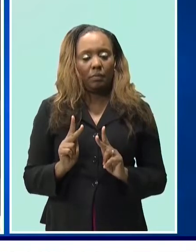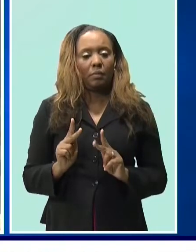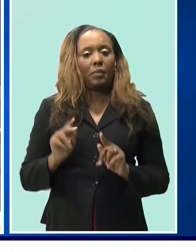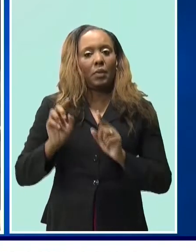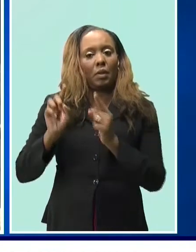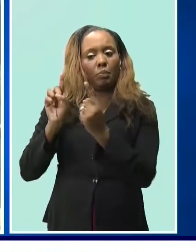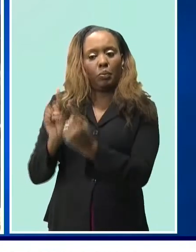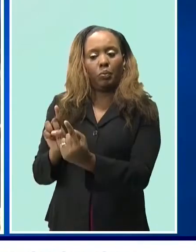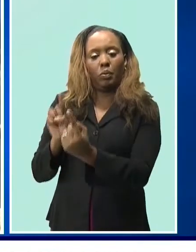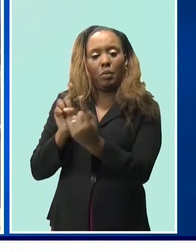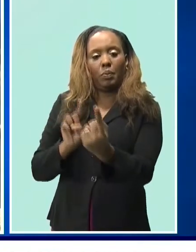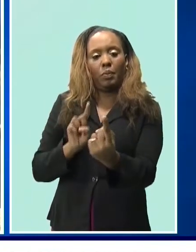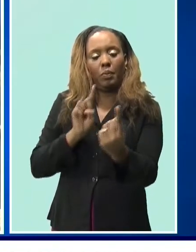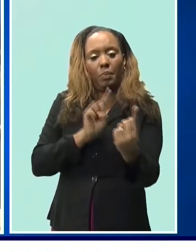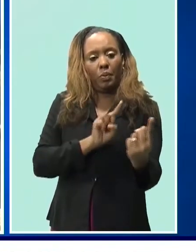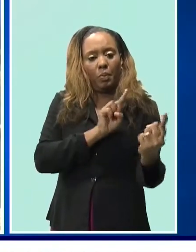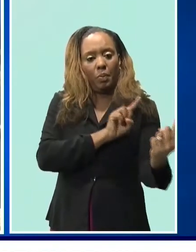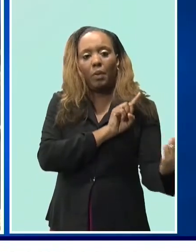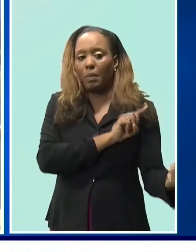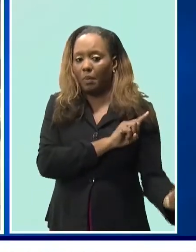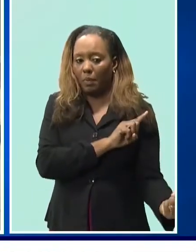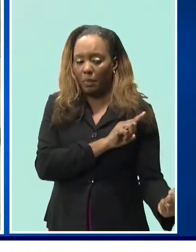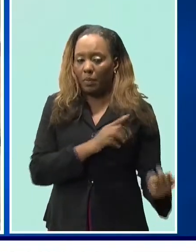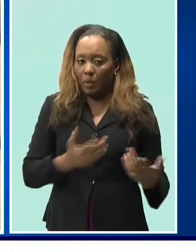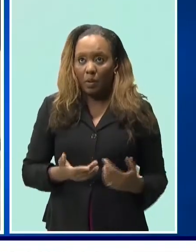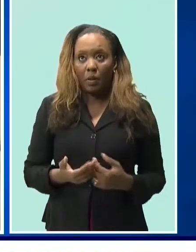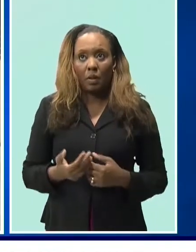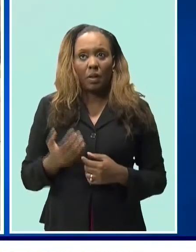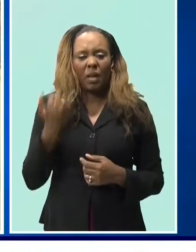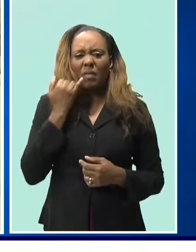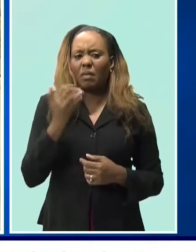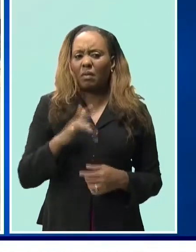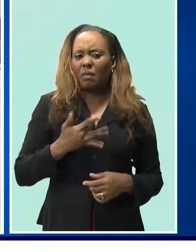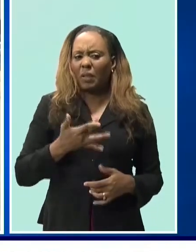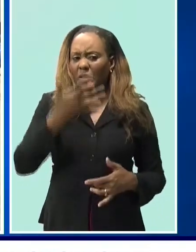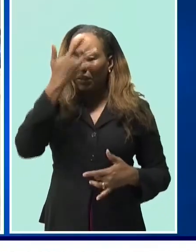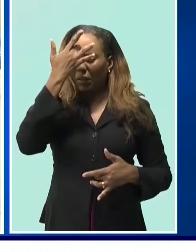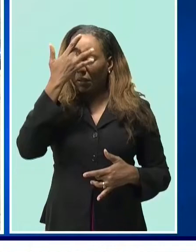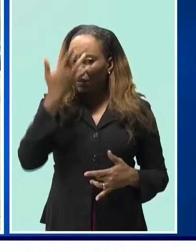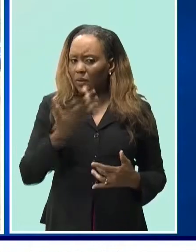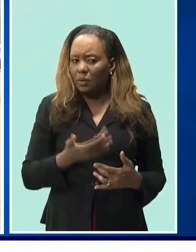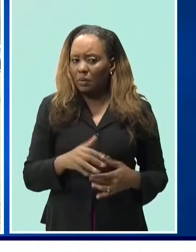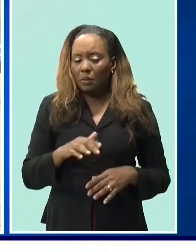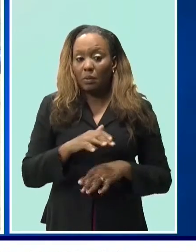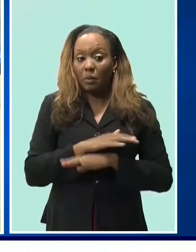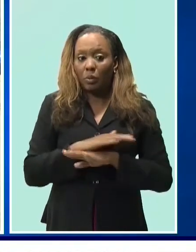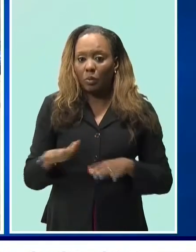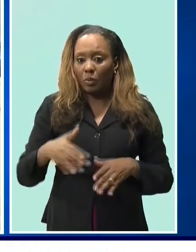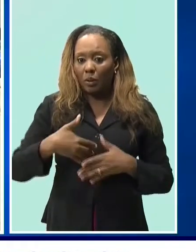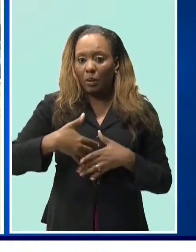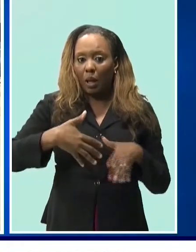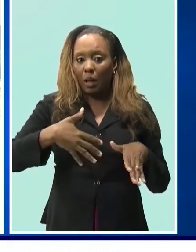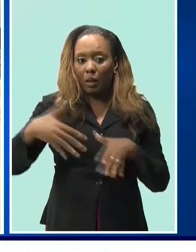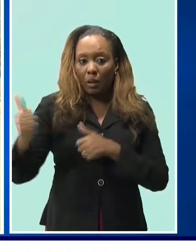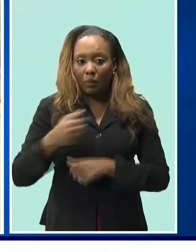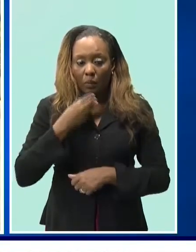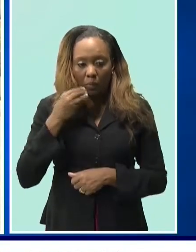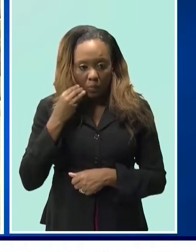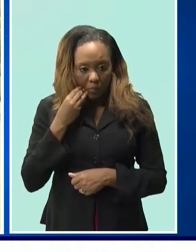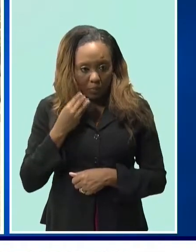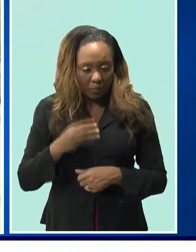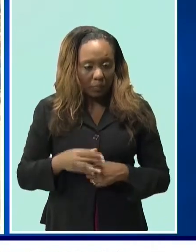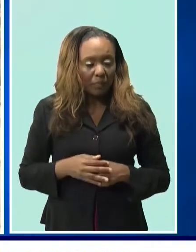physical distance of a minimum of 6 feet. Anyone feeling ill is advised not to go out. It is